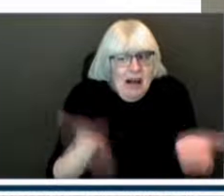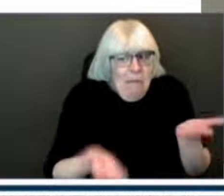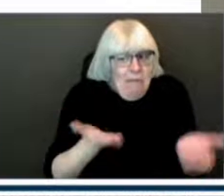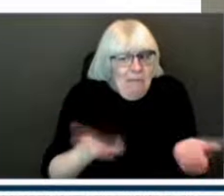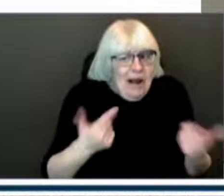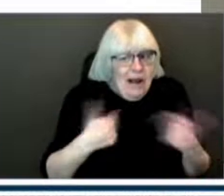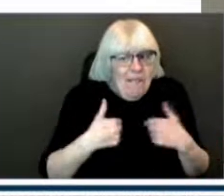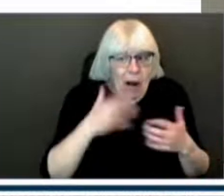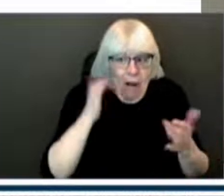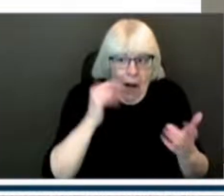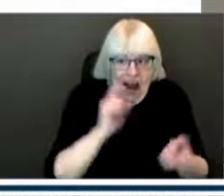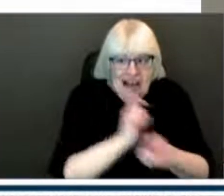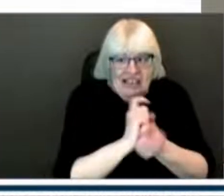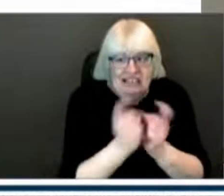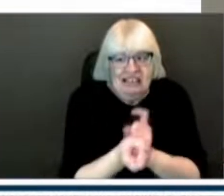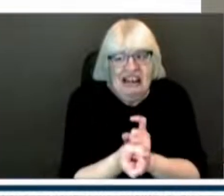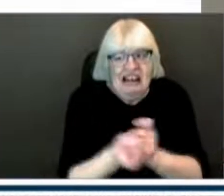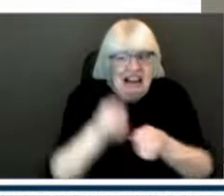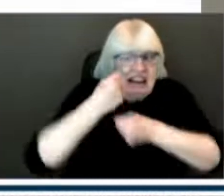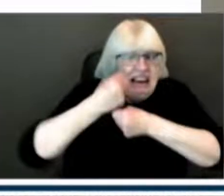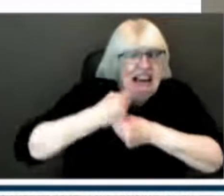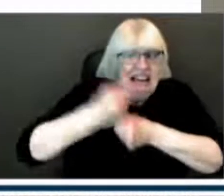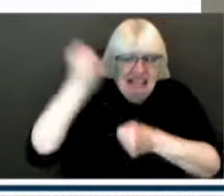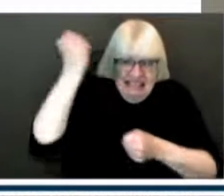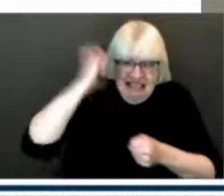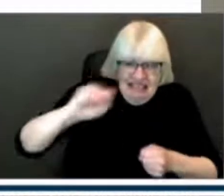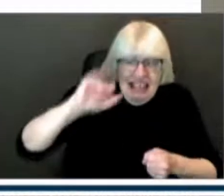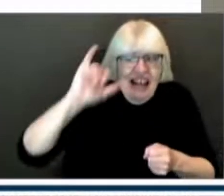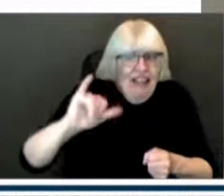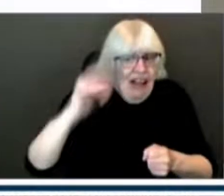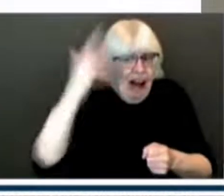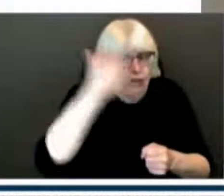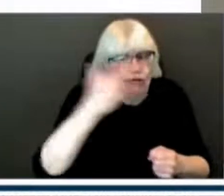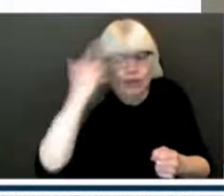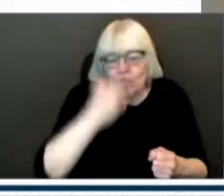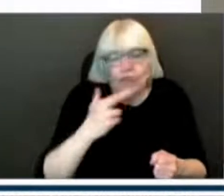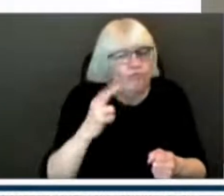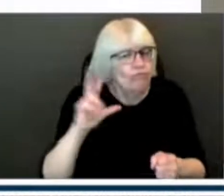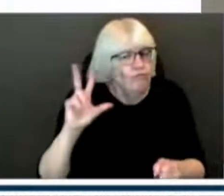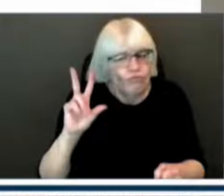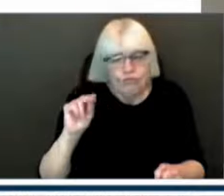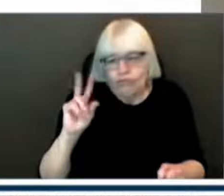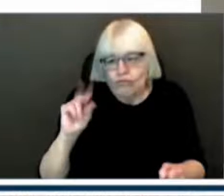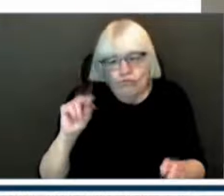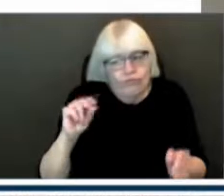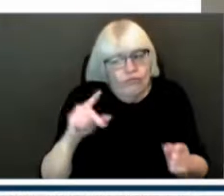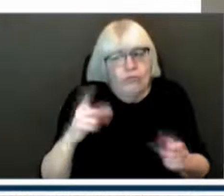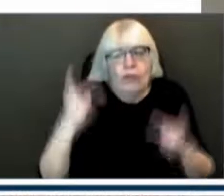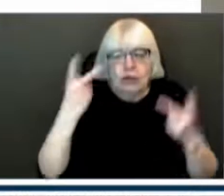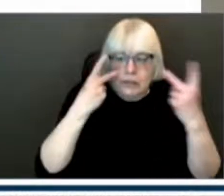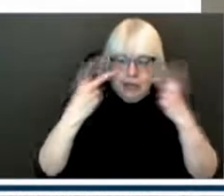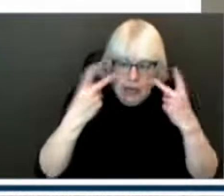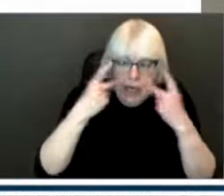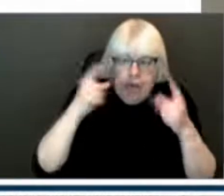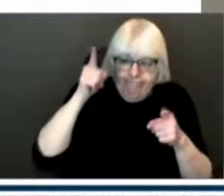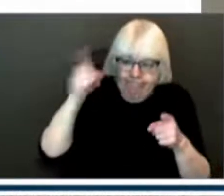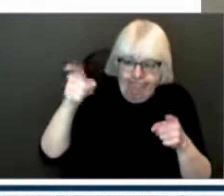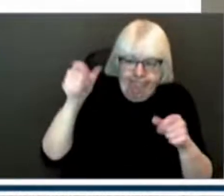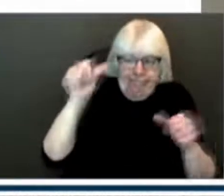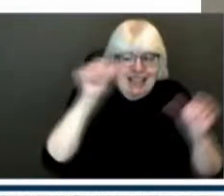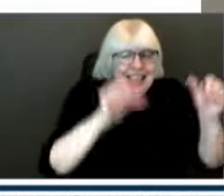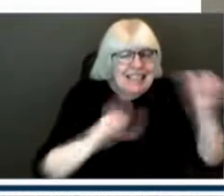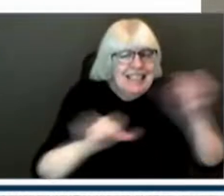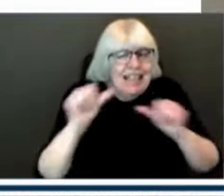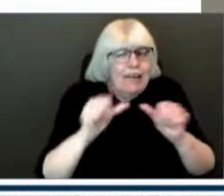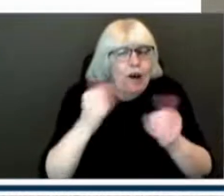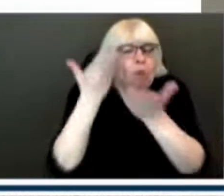this entire pandemic. It's built on our experience and the knowledge of the protection provided by vaccines.